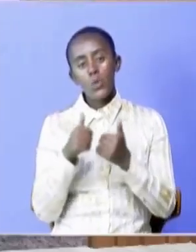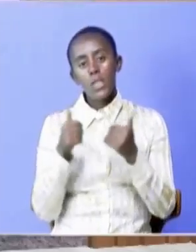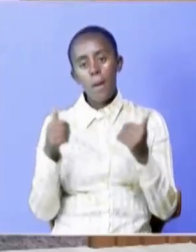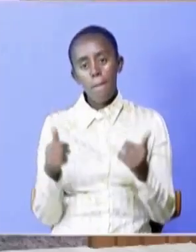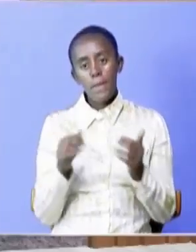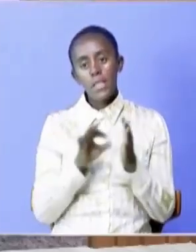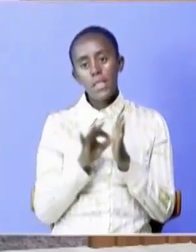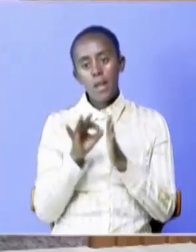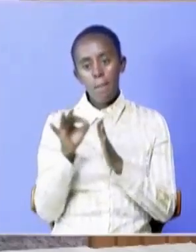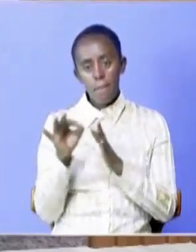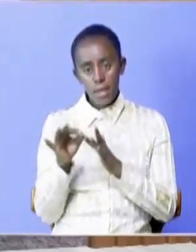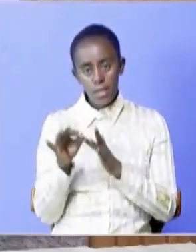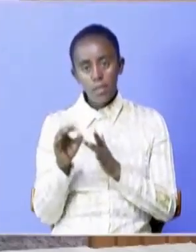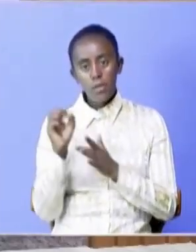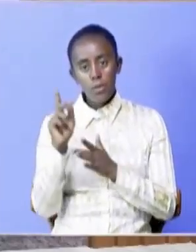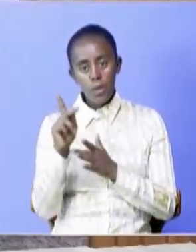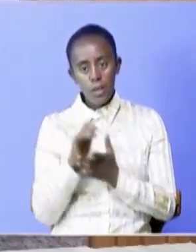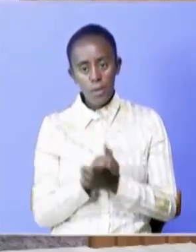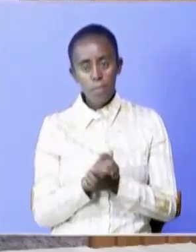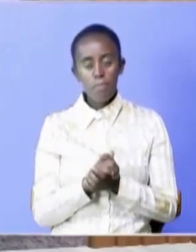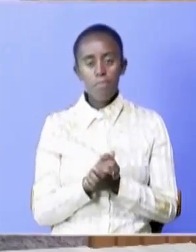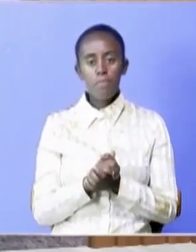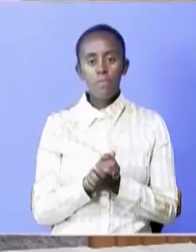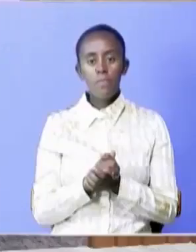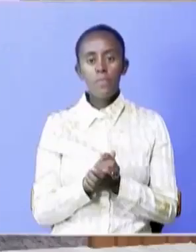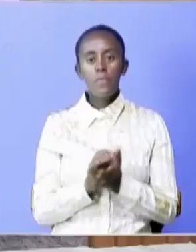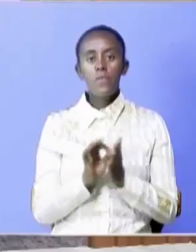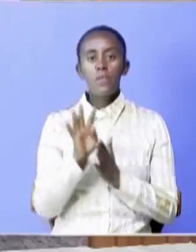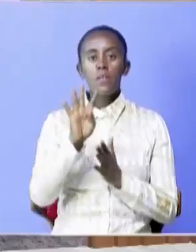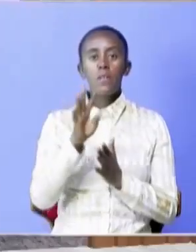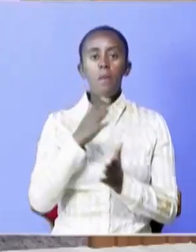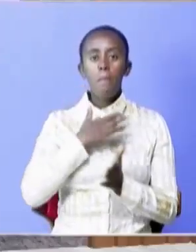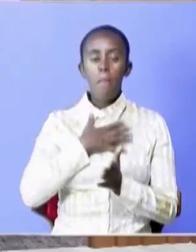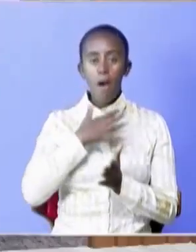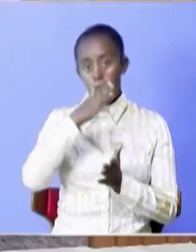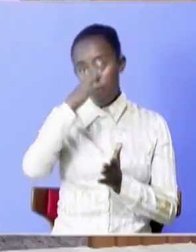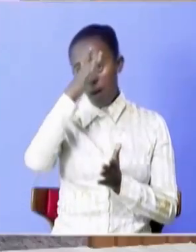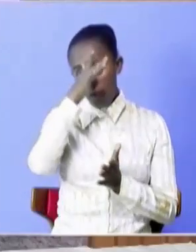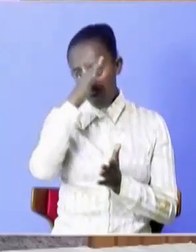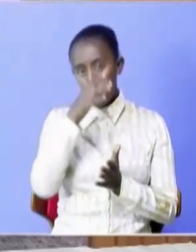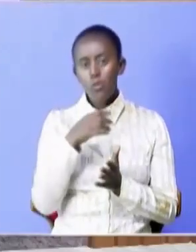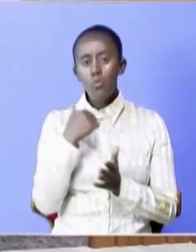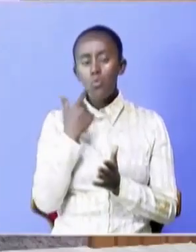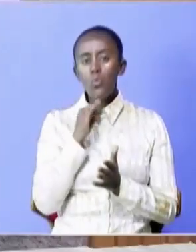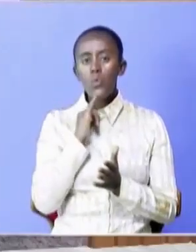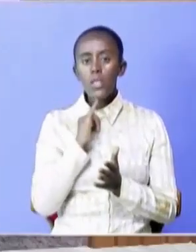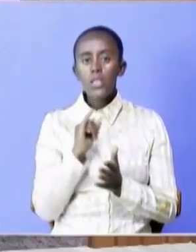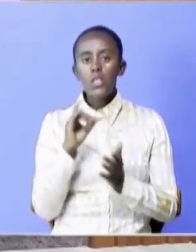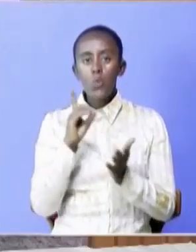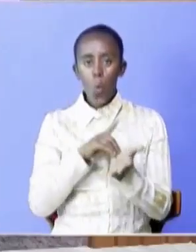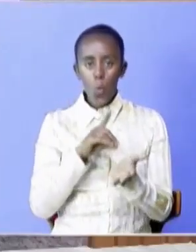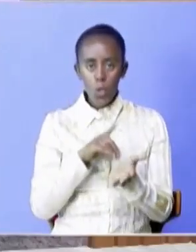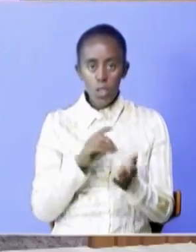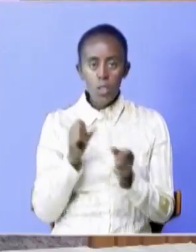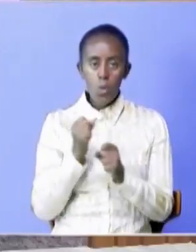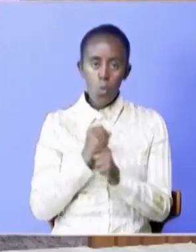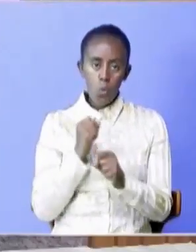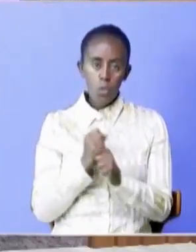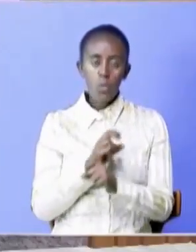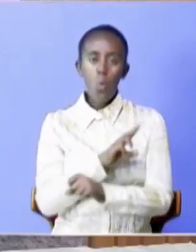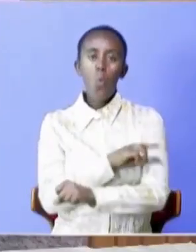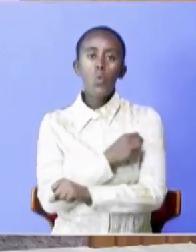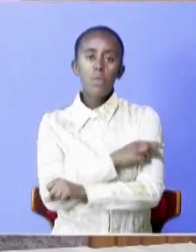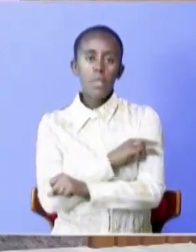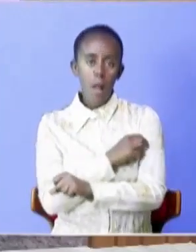separate the numbers. Okay, number 4. My father, who is a doctor, works in the